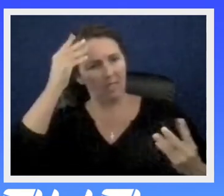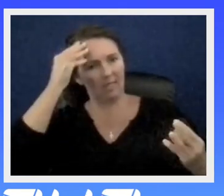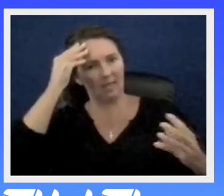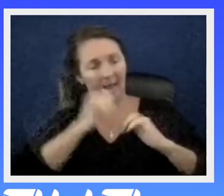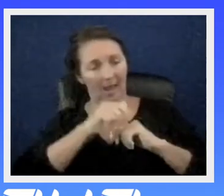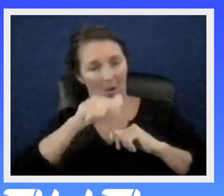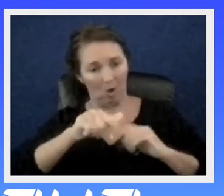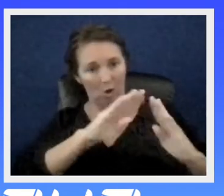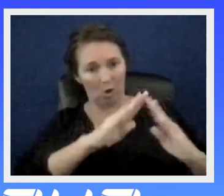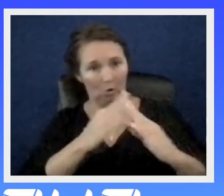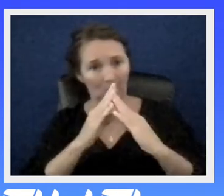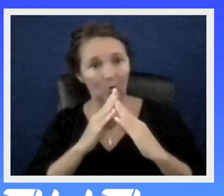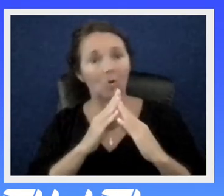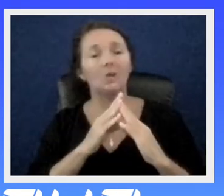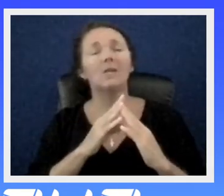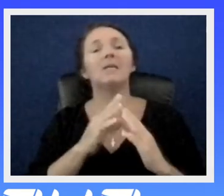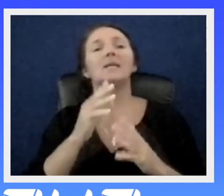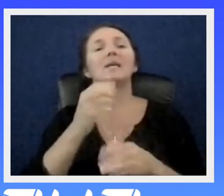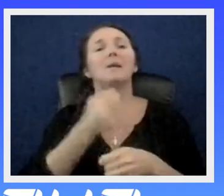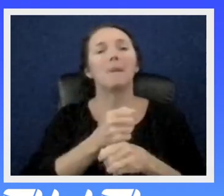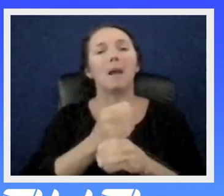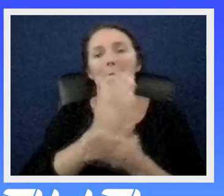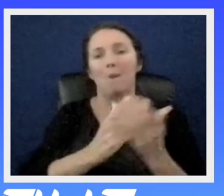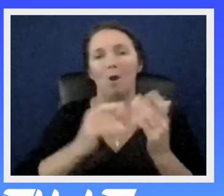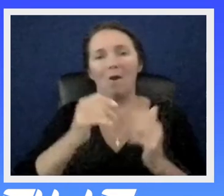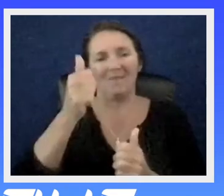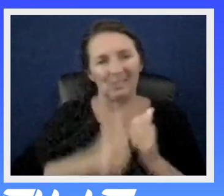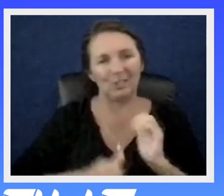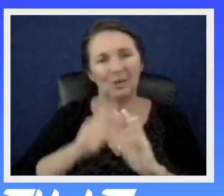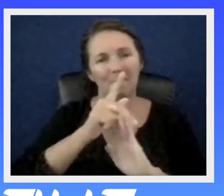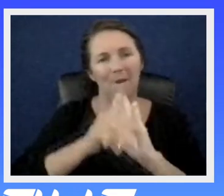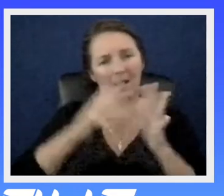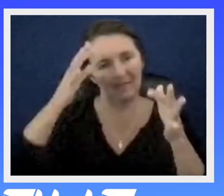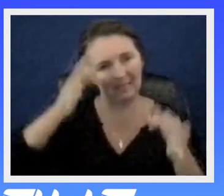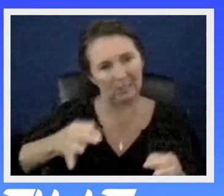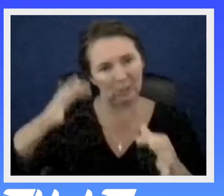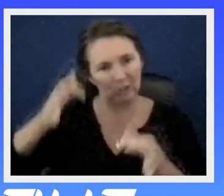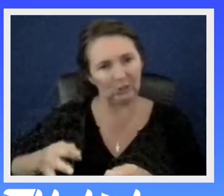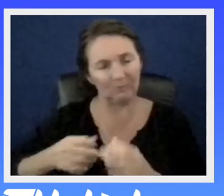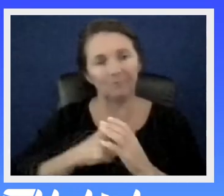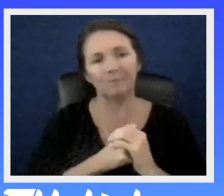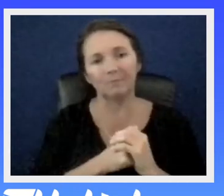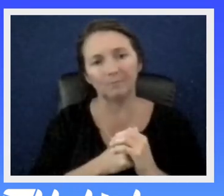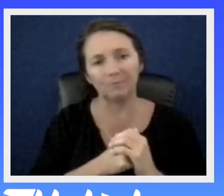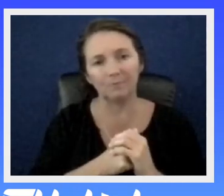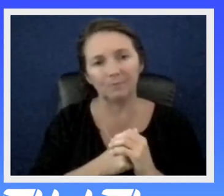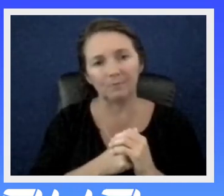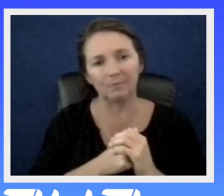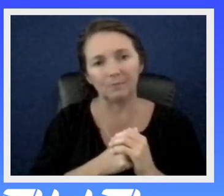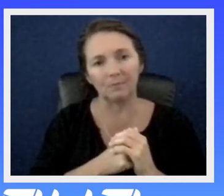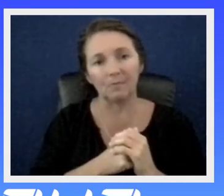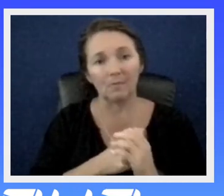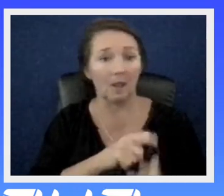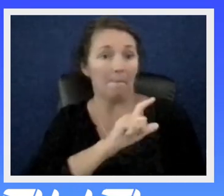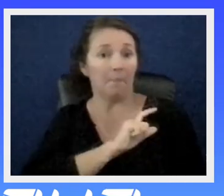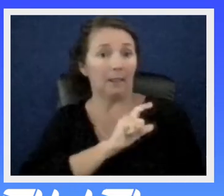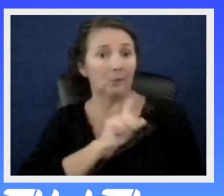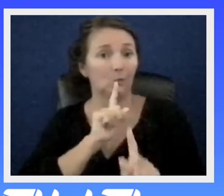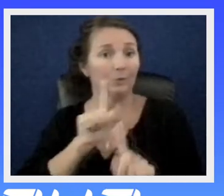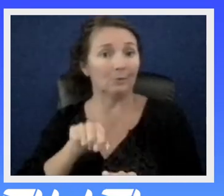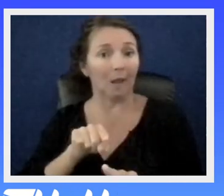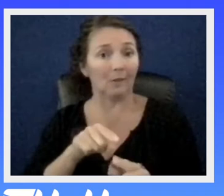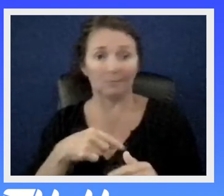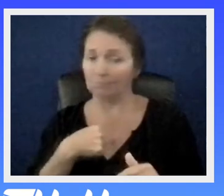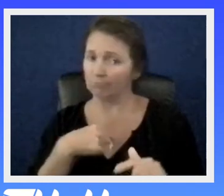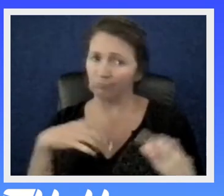is made a part of every policy decision. When we talk about our police response, and I'm pushing